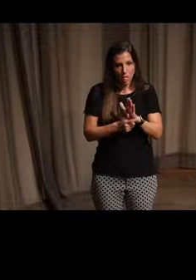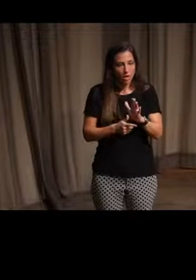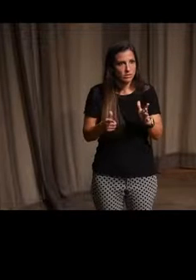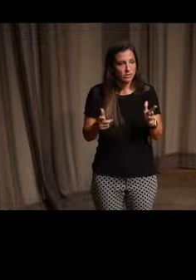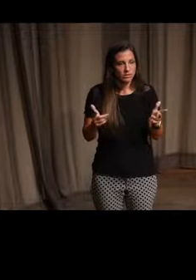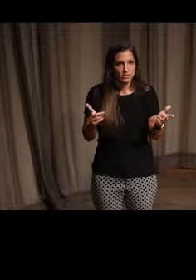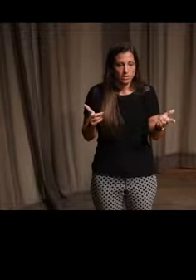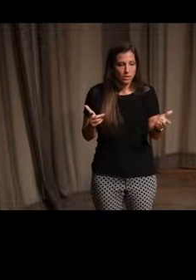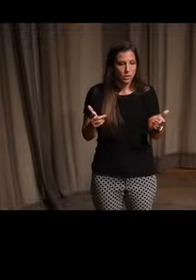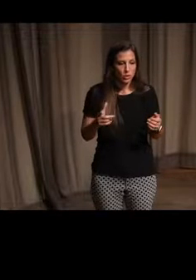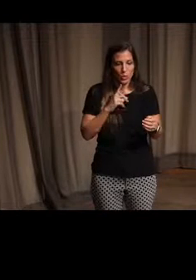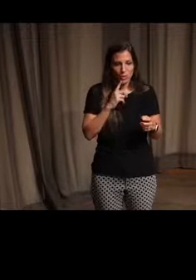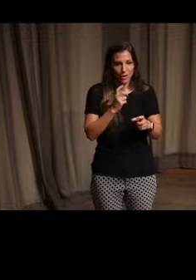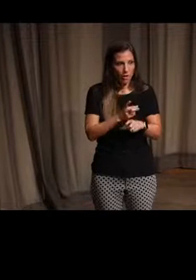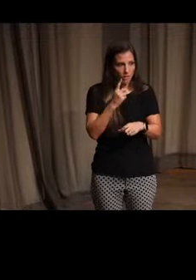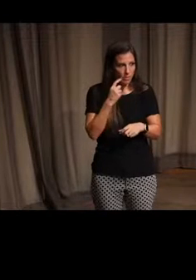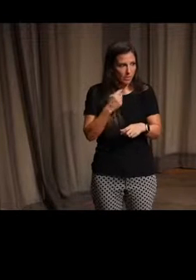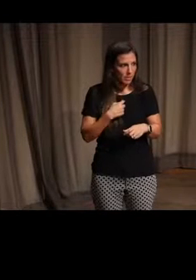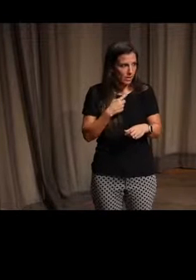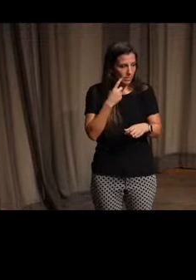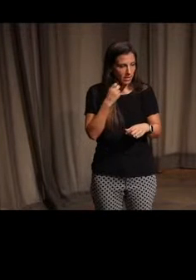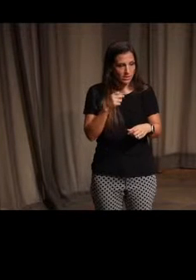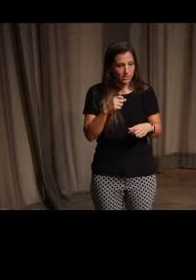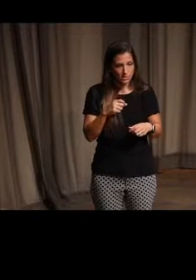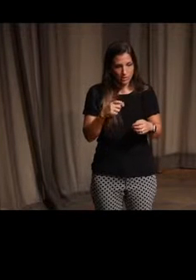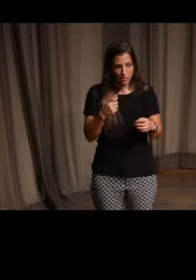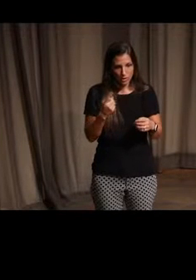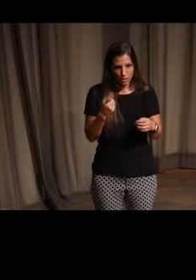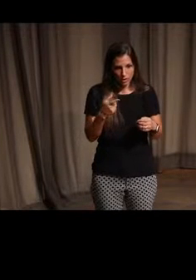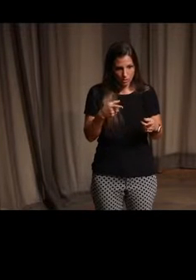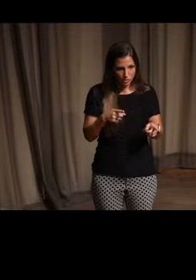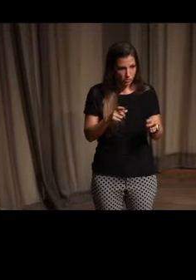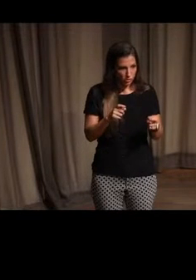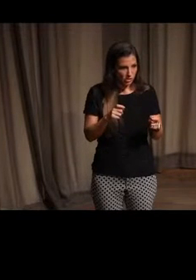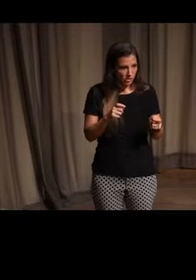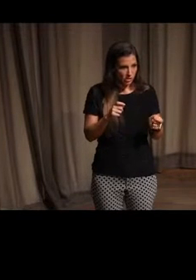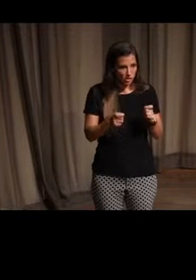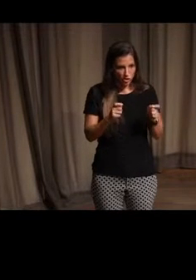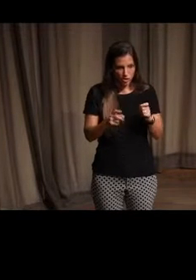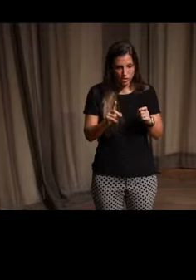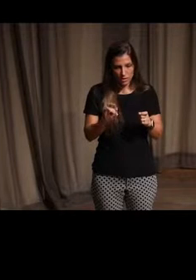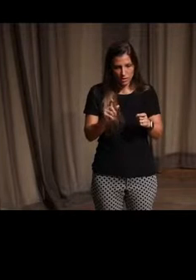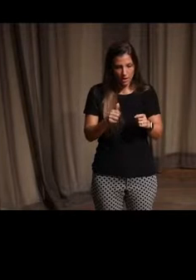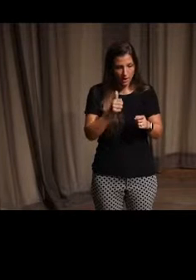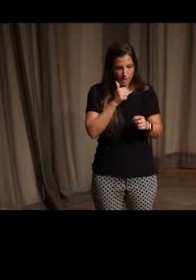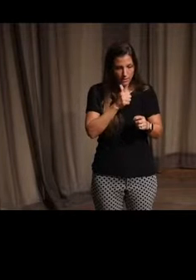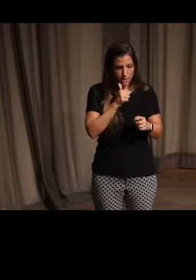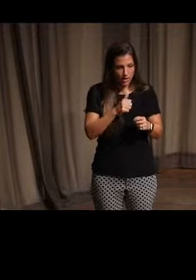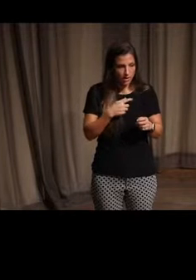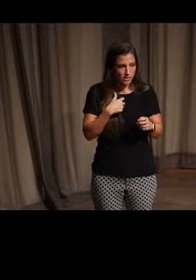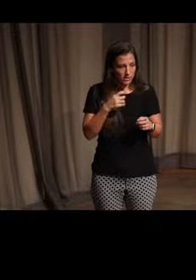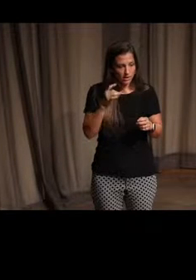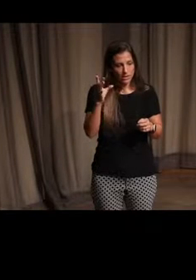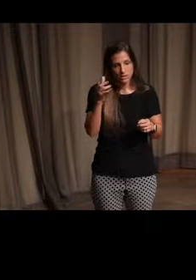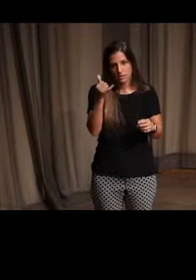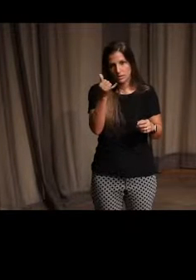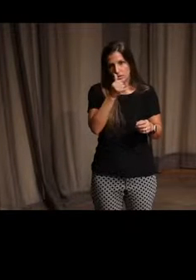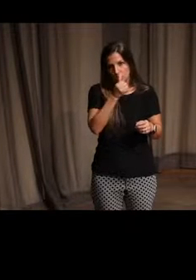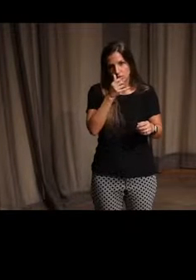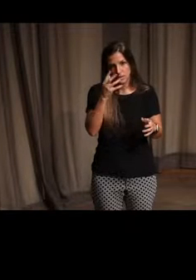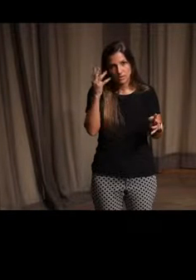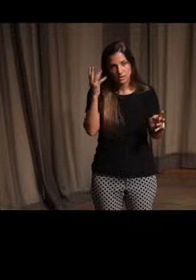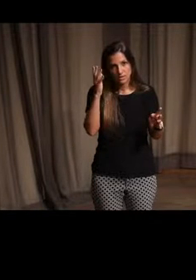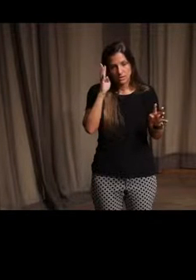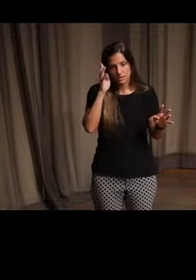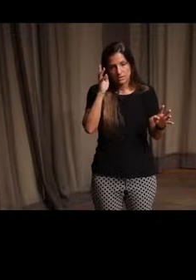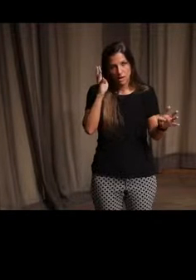know, it's like really hard for me because with the data sonification, at one point I was changing all the data like every day, and I was like, this is just insane,